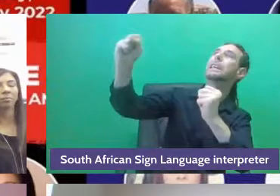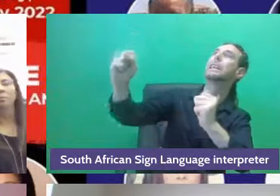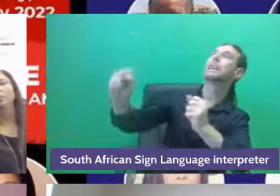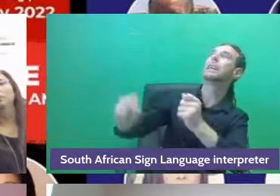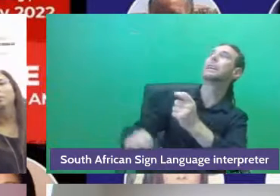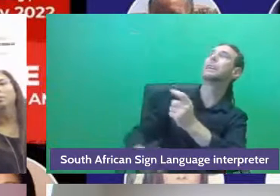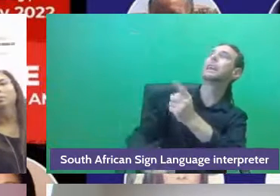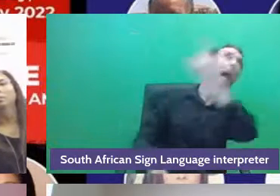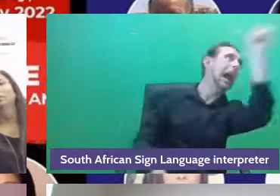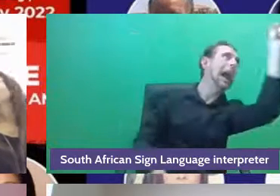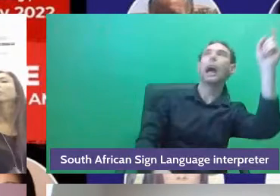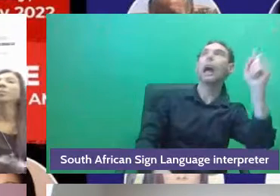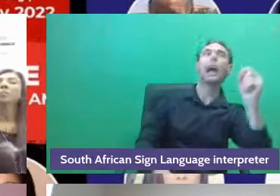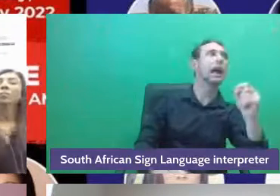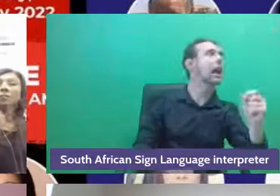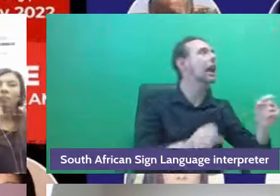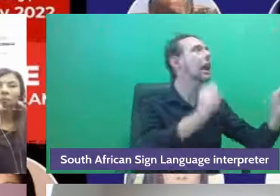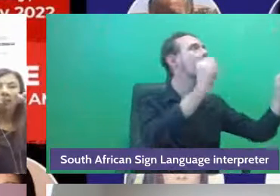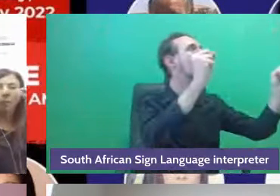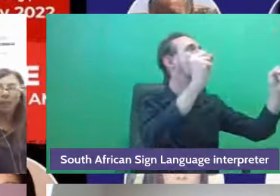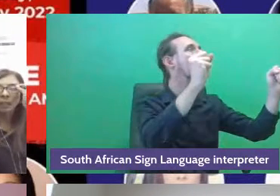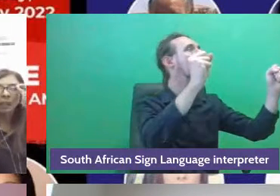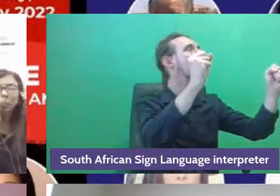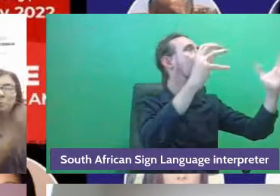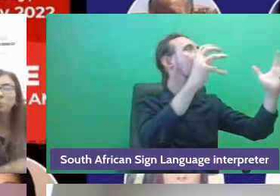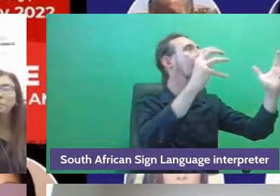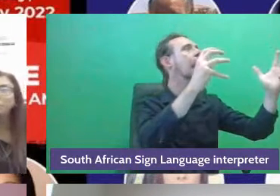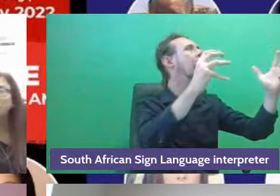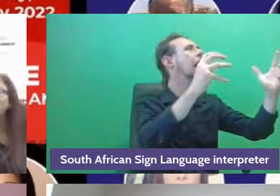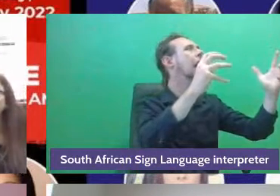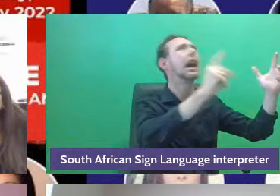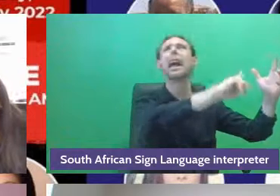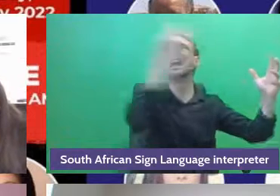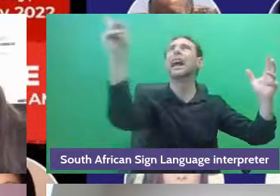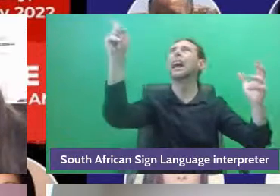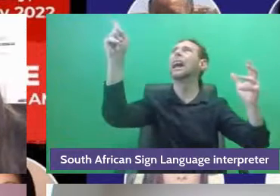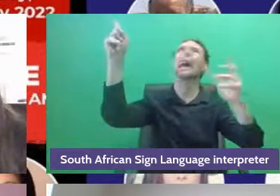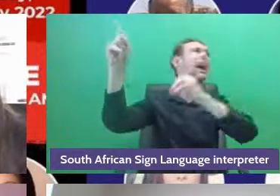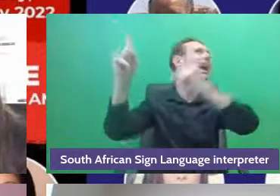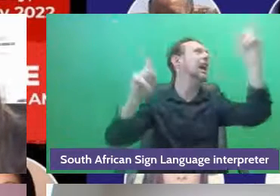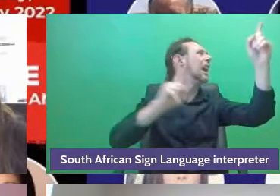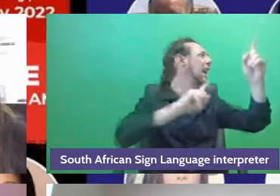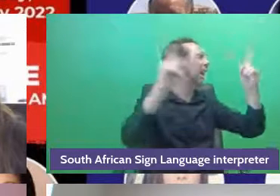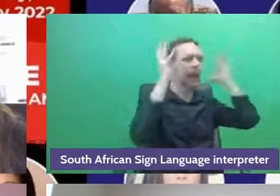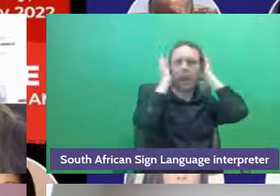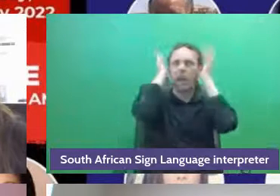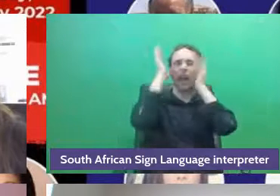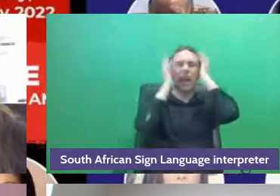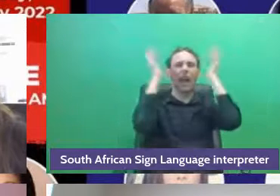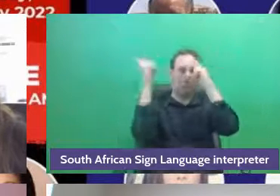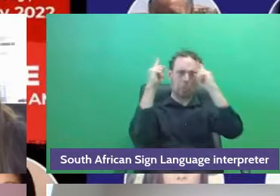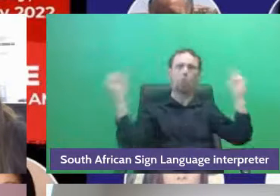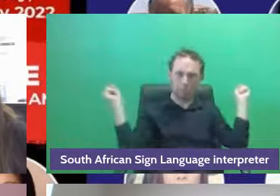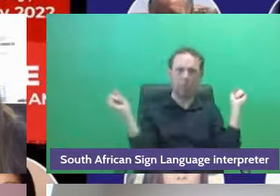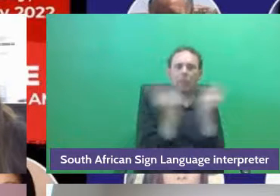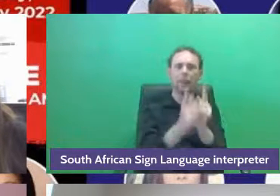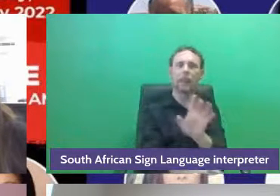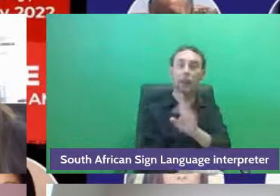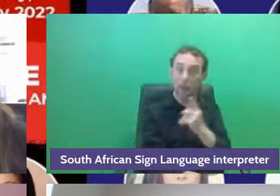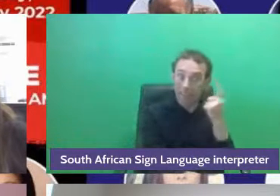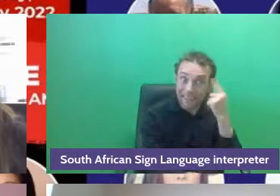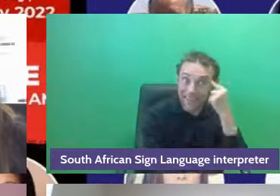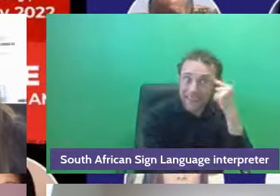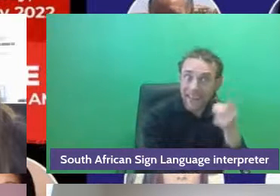institution to another, which when you think of why people with disabilities are